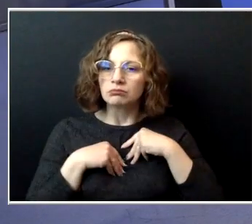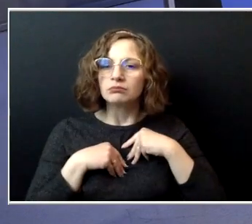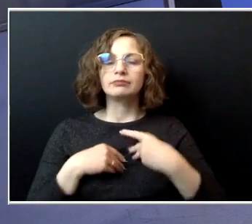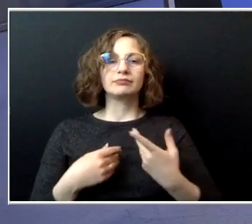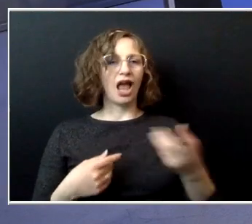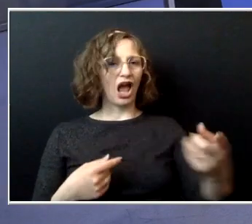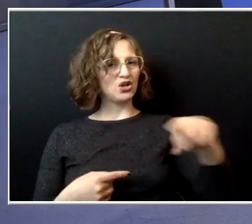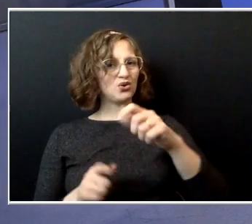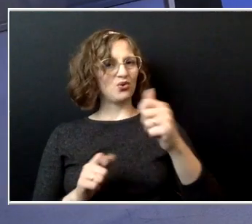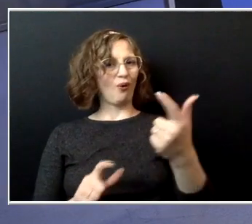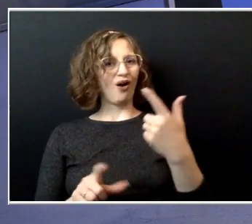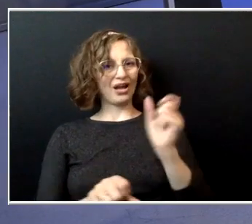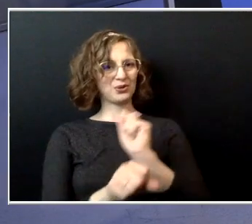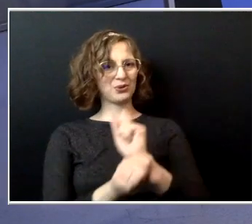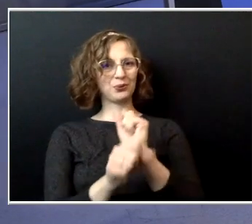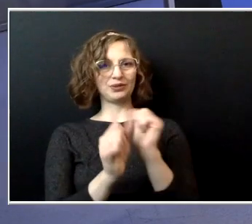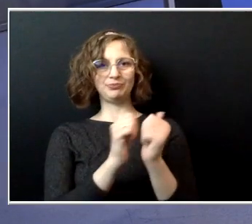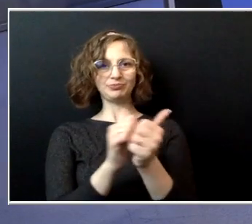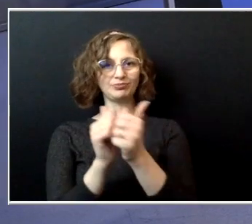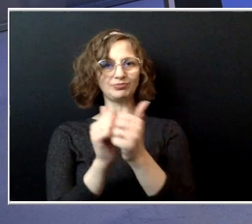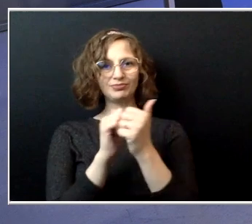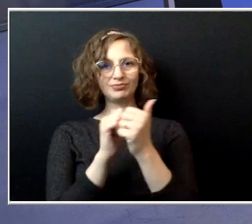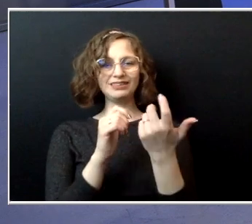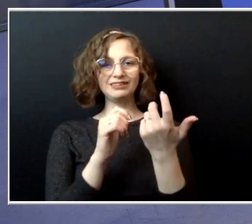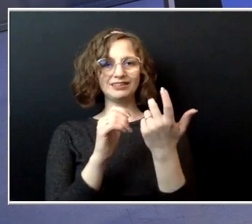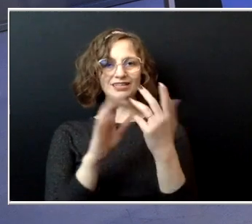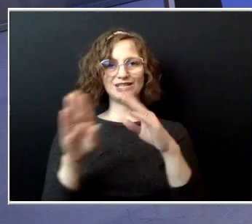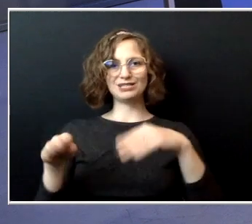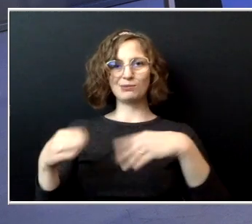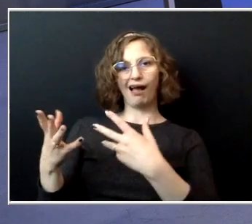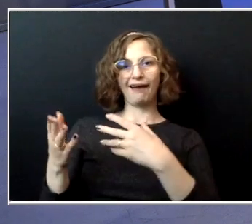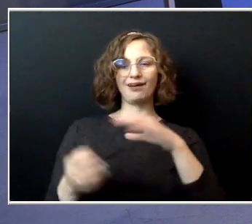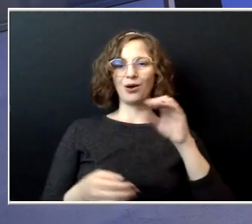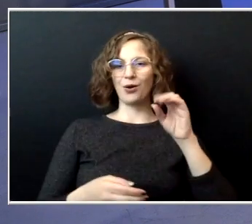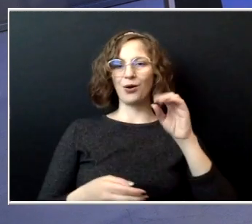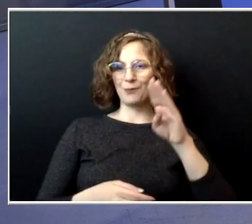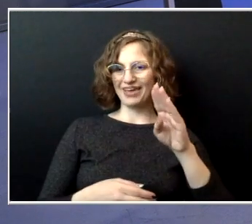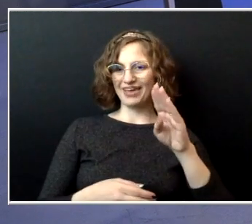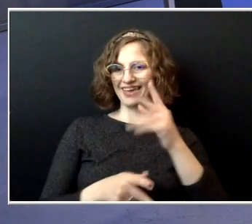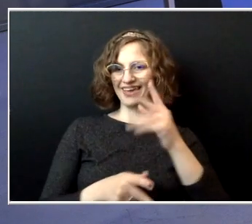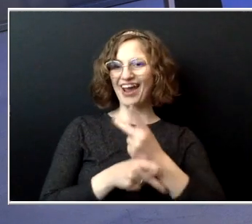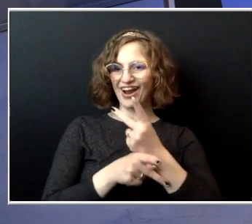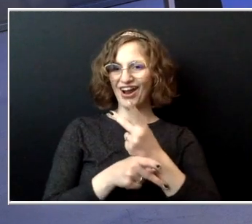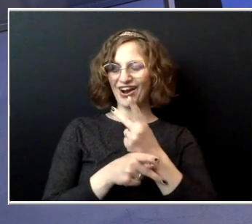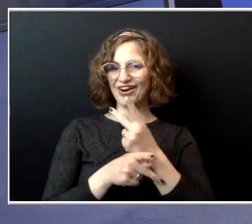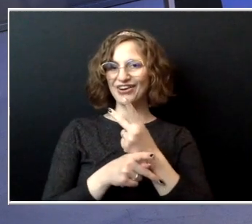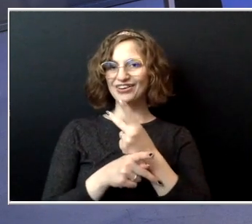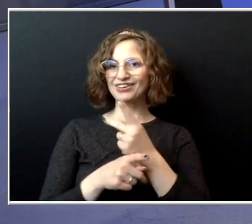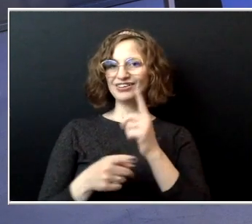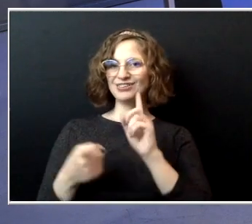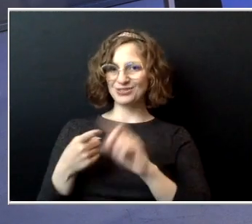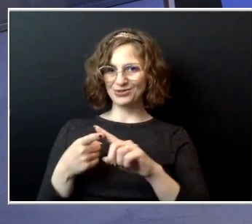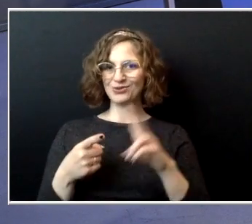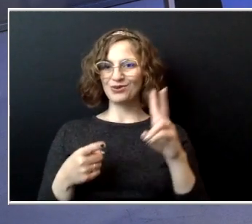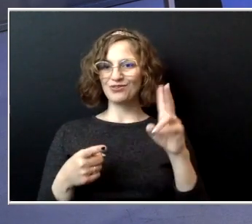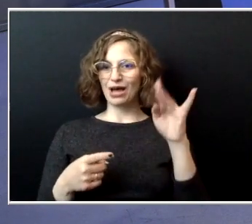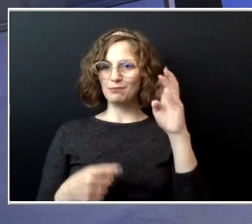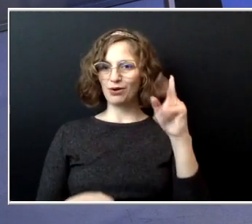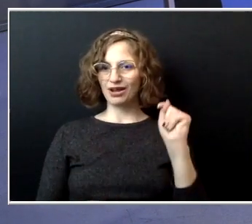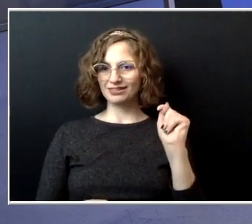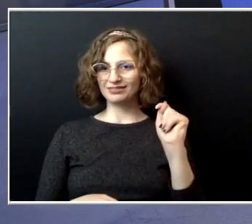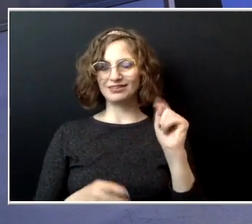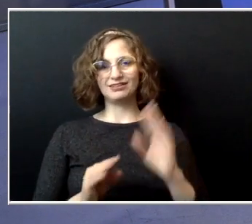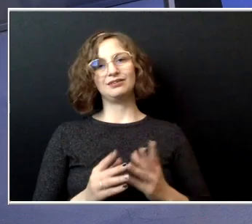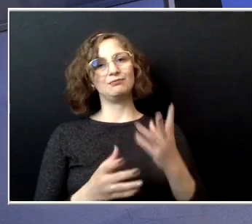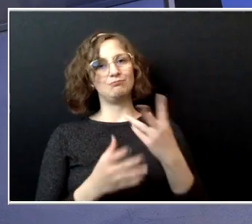supplying some of those obstetrical care and maternal care at Vibrant, both of our family medicine group and obviously our OBGYN group.